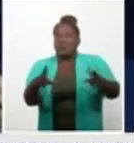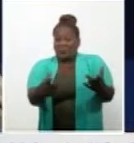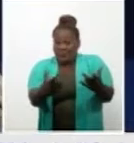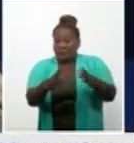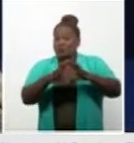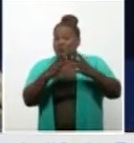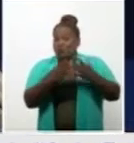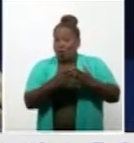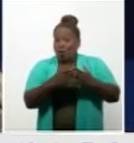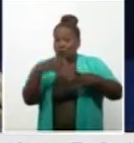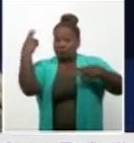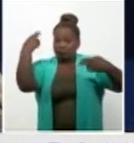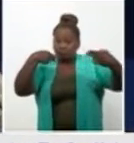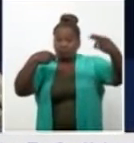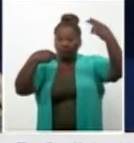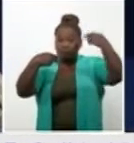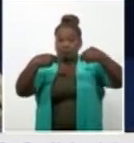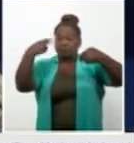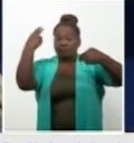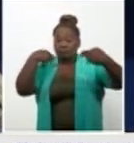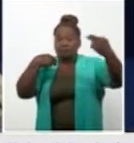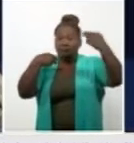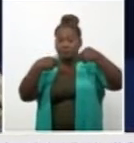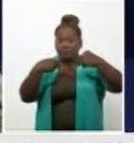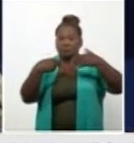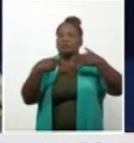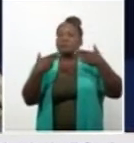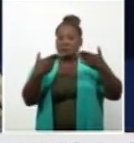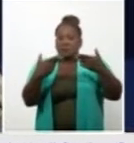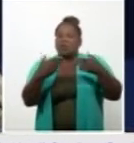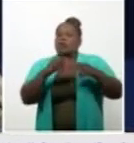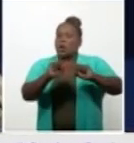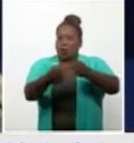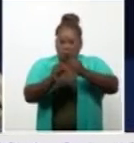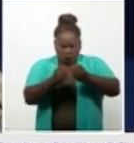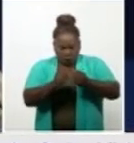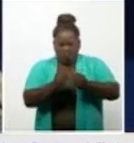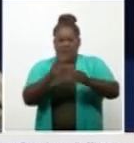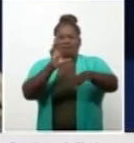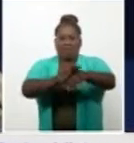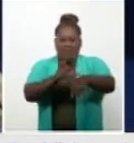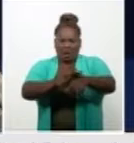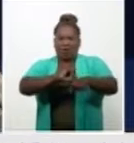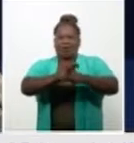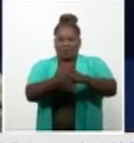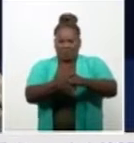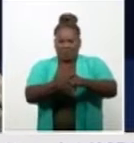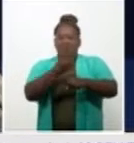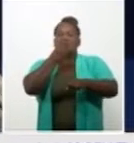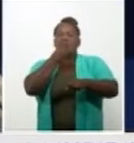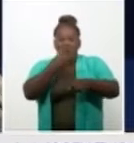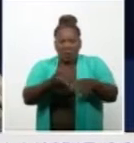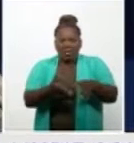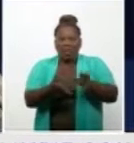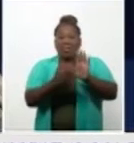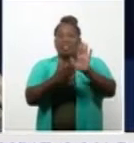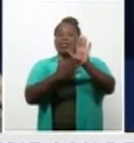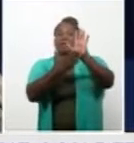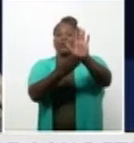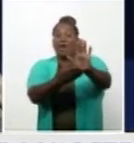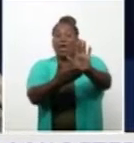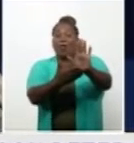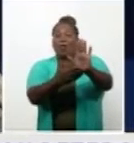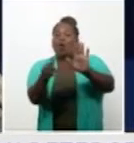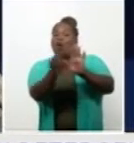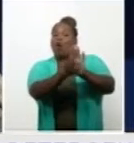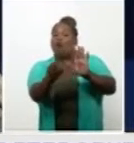more epidemiological complexities, but it is on our hands and on the hands